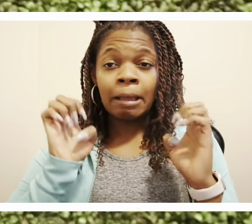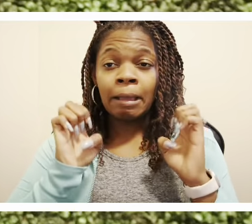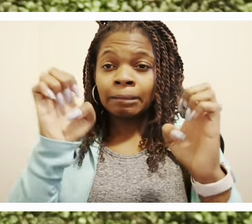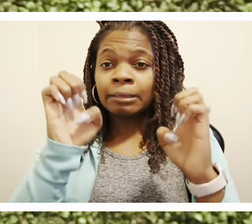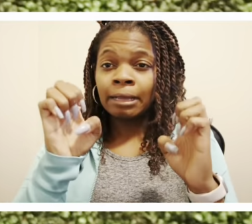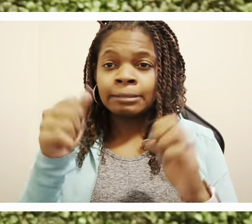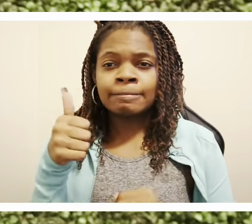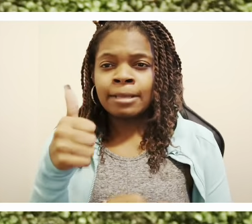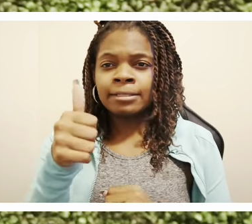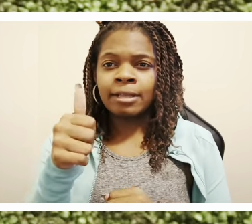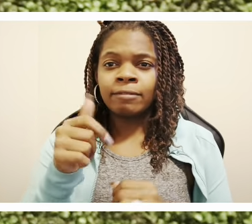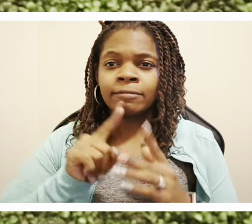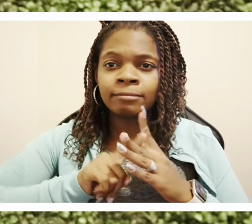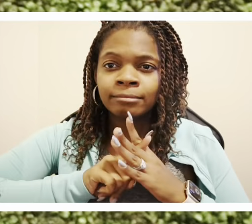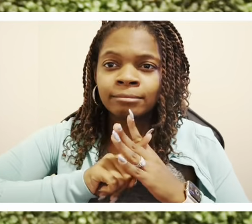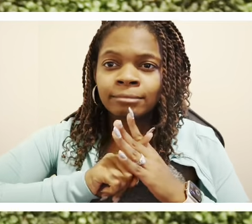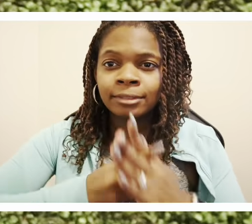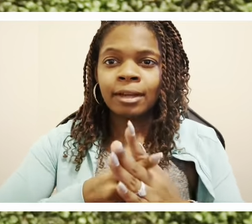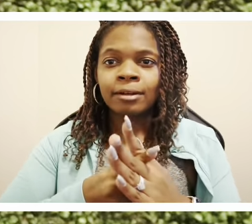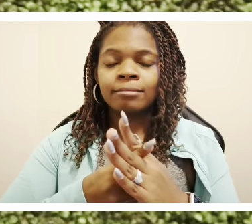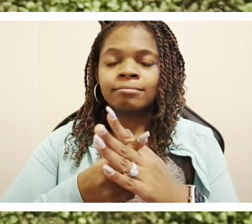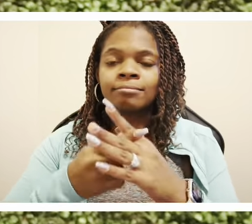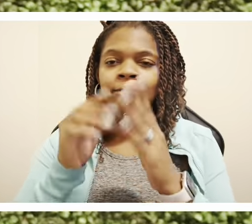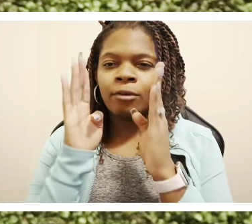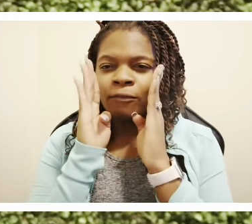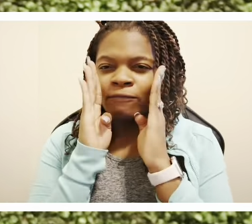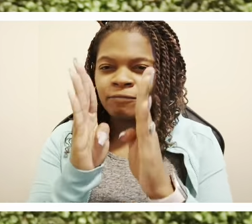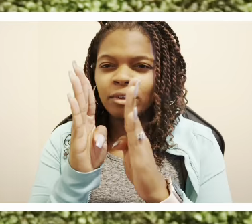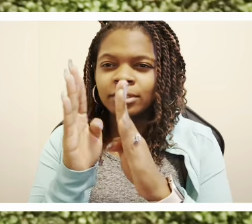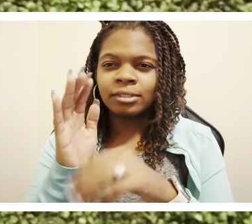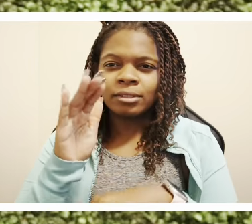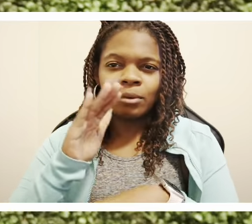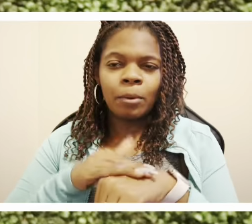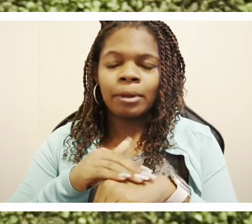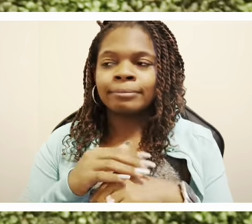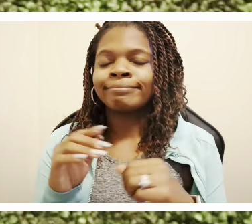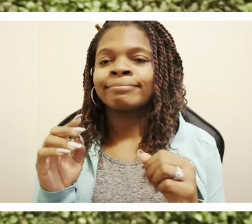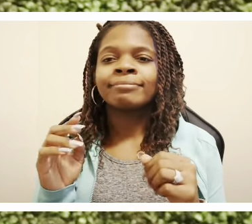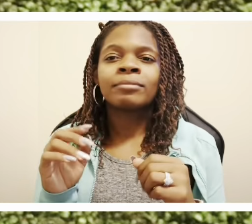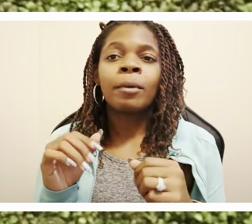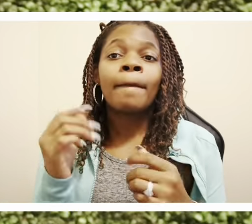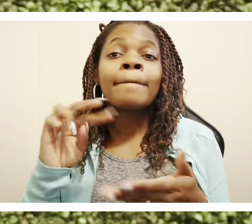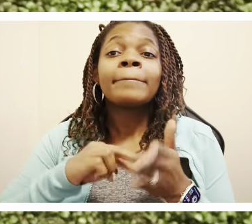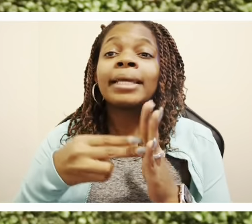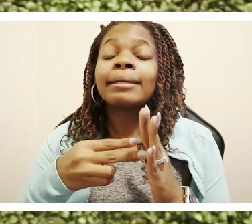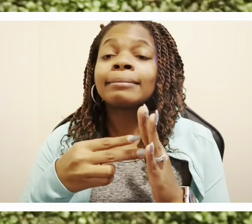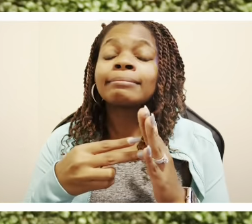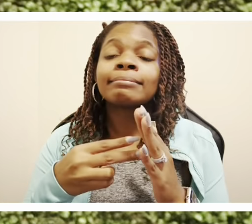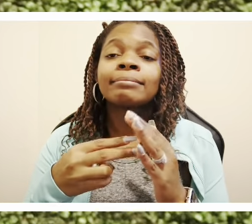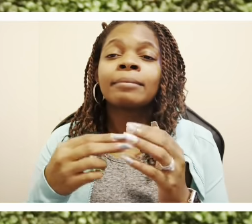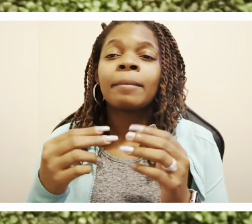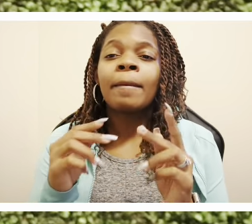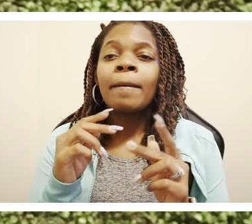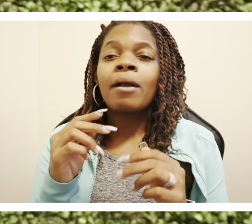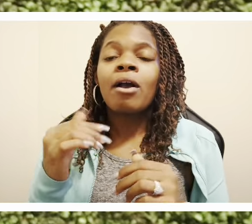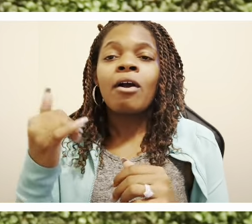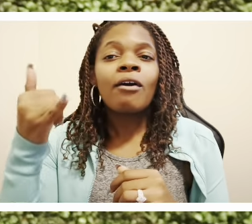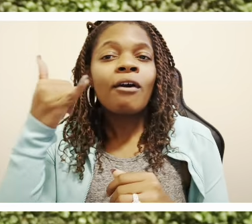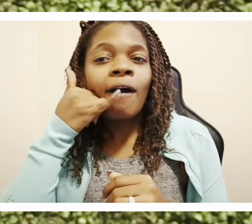workout, fitness modes come on. It's basically a do not disturb. Basically do not disturb.